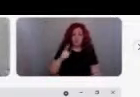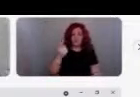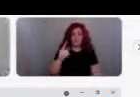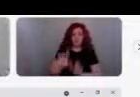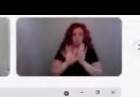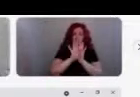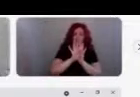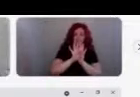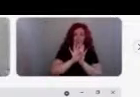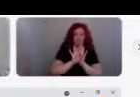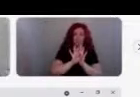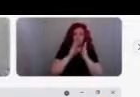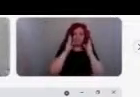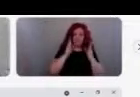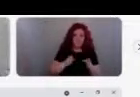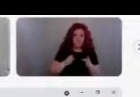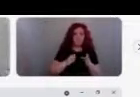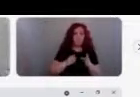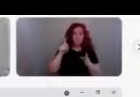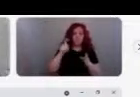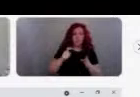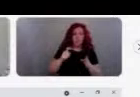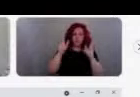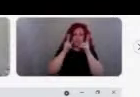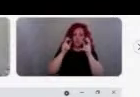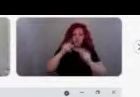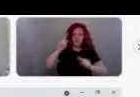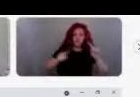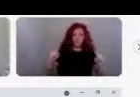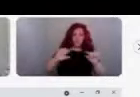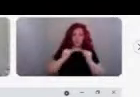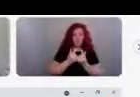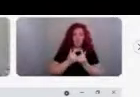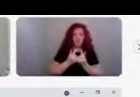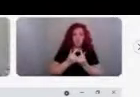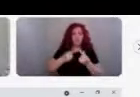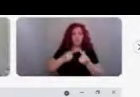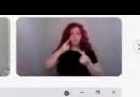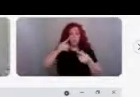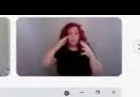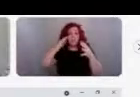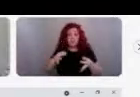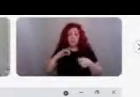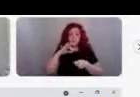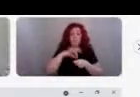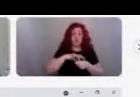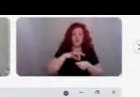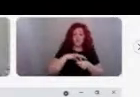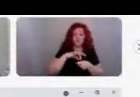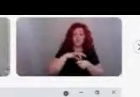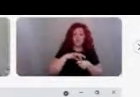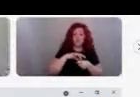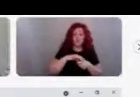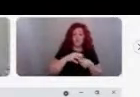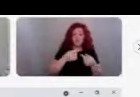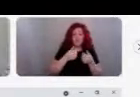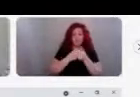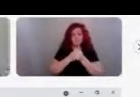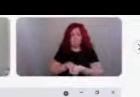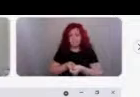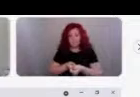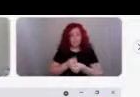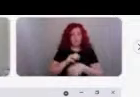listen to a diverse group we'll write their decisions and votes beautifully this is a very